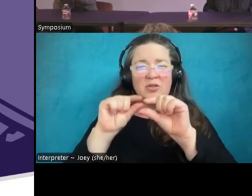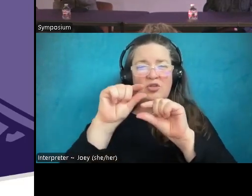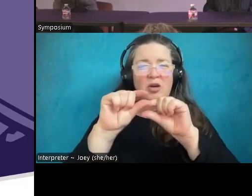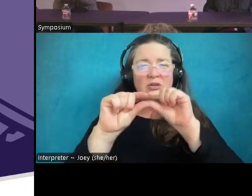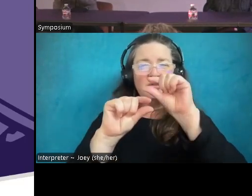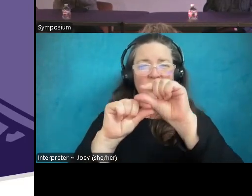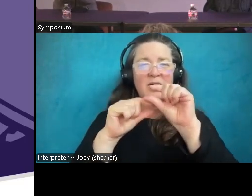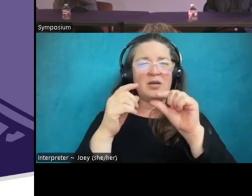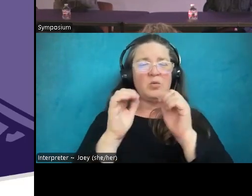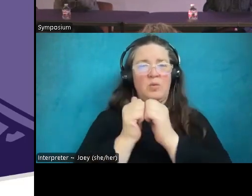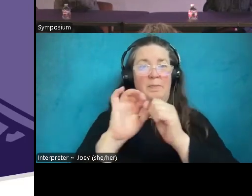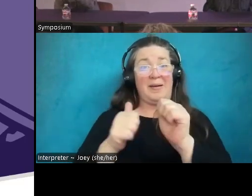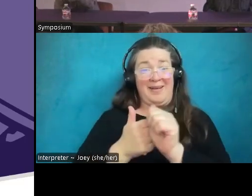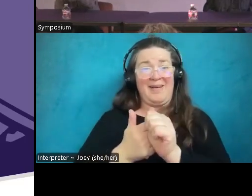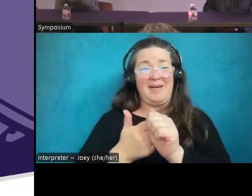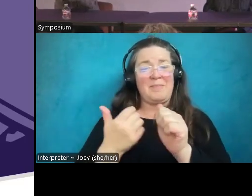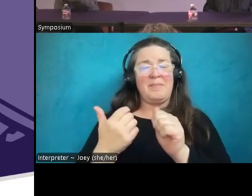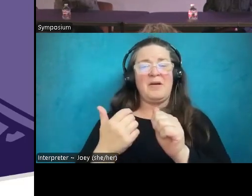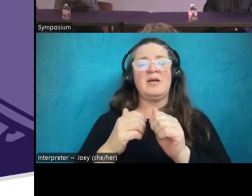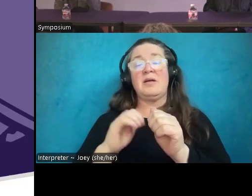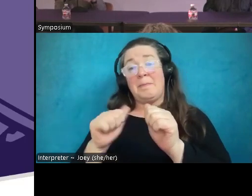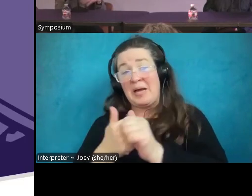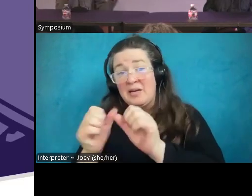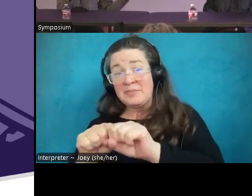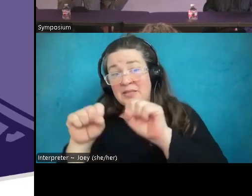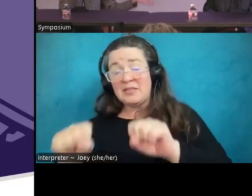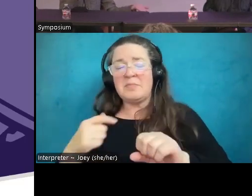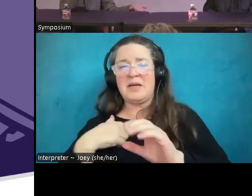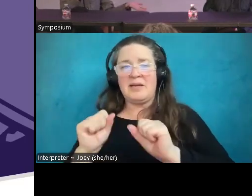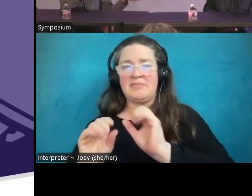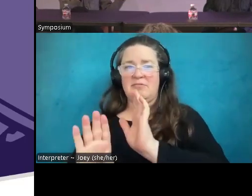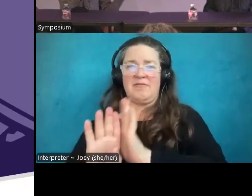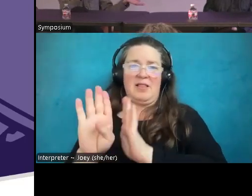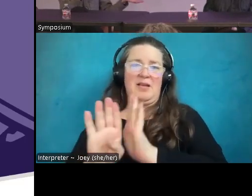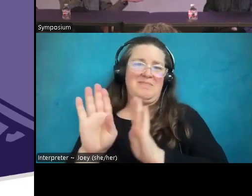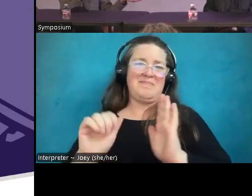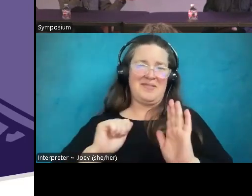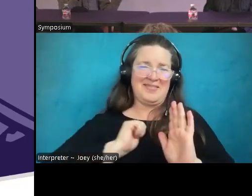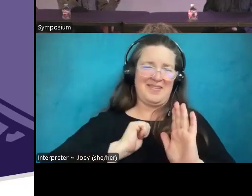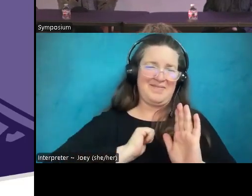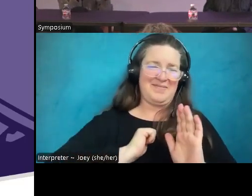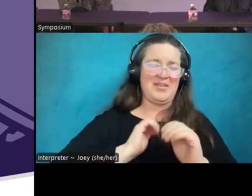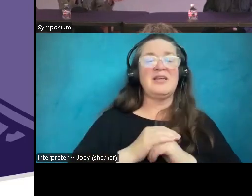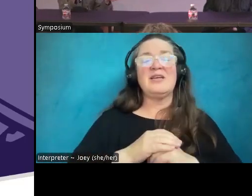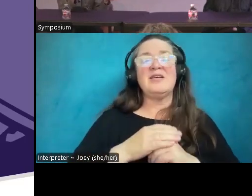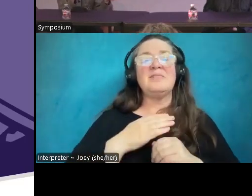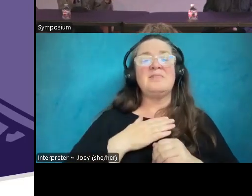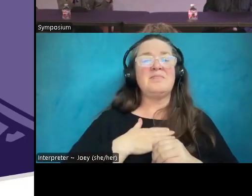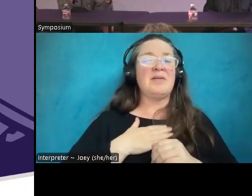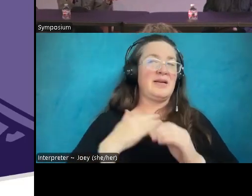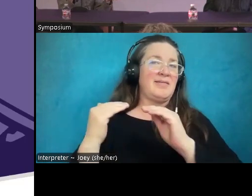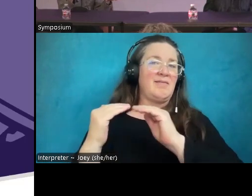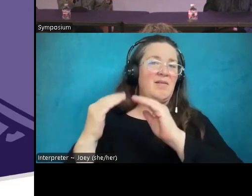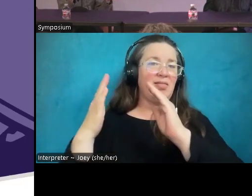a backup system, and what's the best one I can devise for myself, which is, again, my colleagues in speech do a great job at customizing that